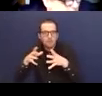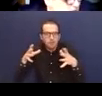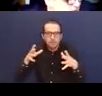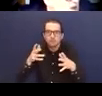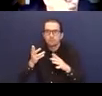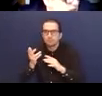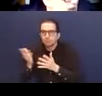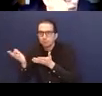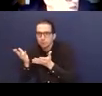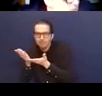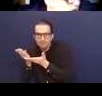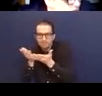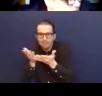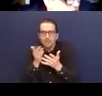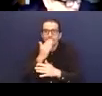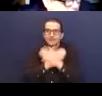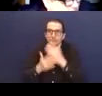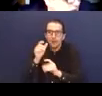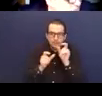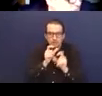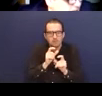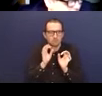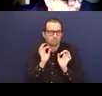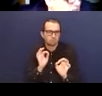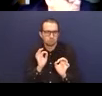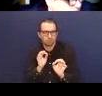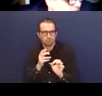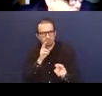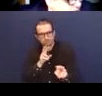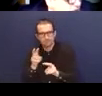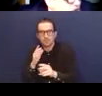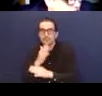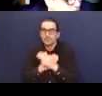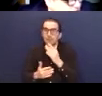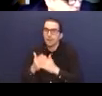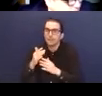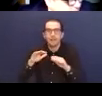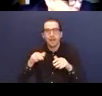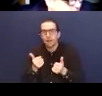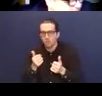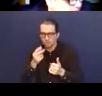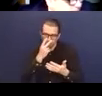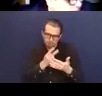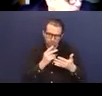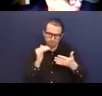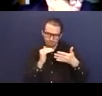by this data, and similar data have been gathered in many other countries to show the same pattern.